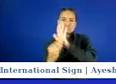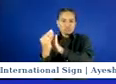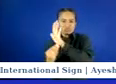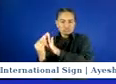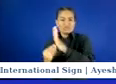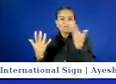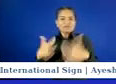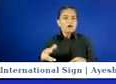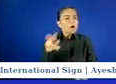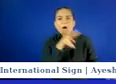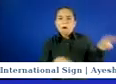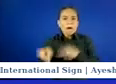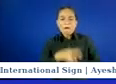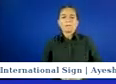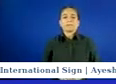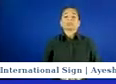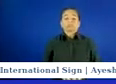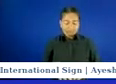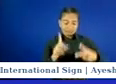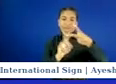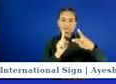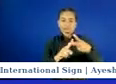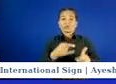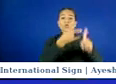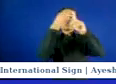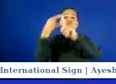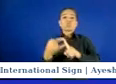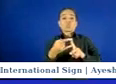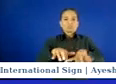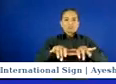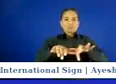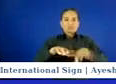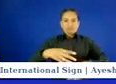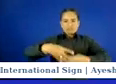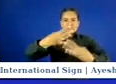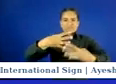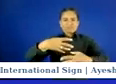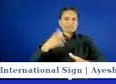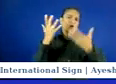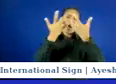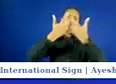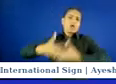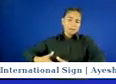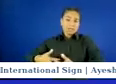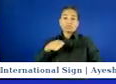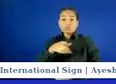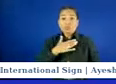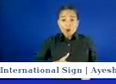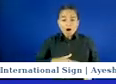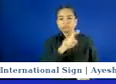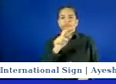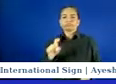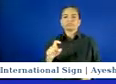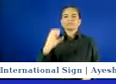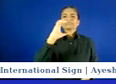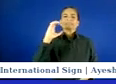automatic captions. To see it, you should click in the CC closed captions on your screen button.